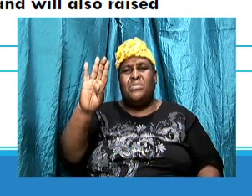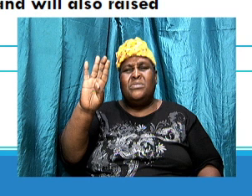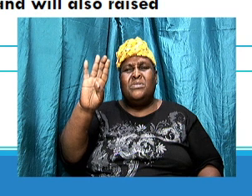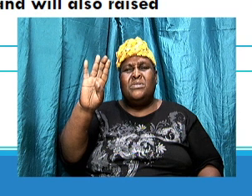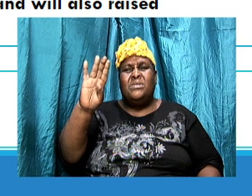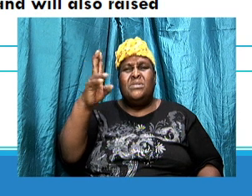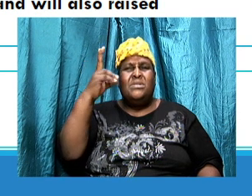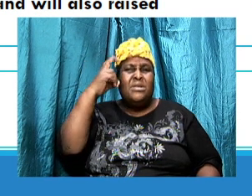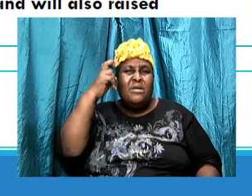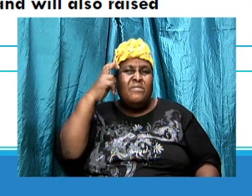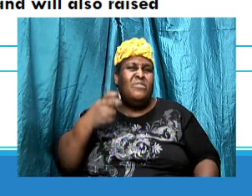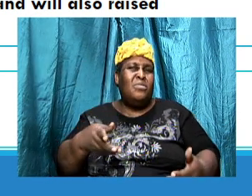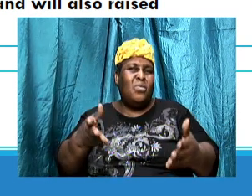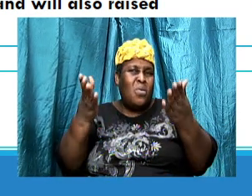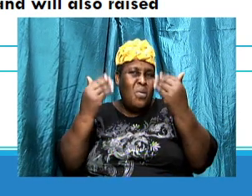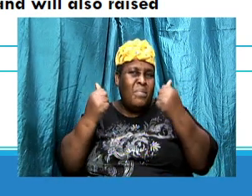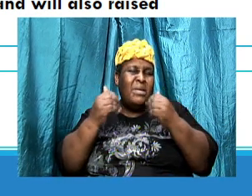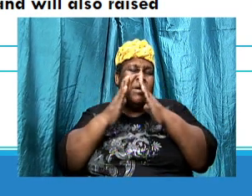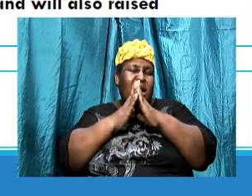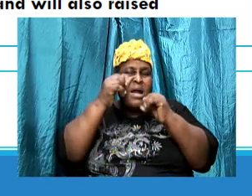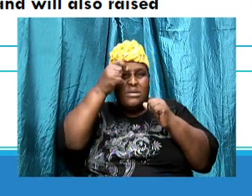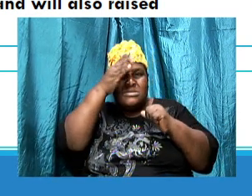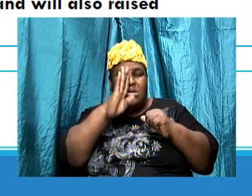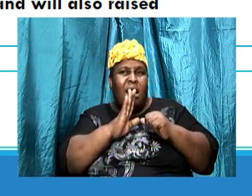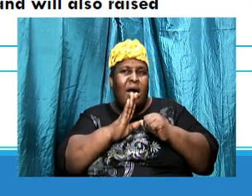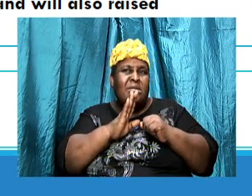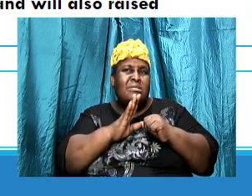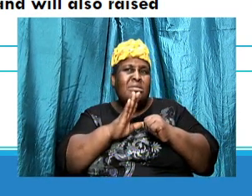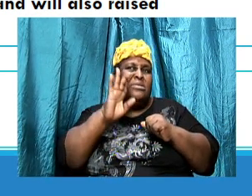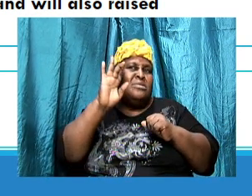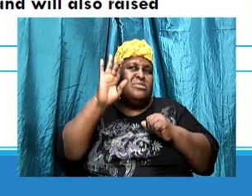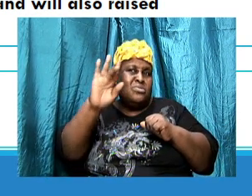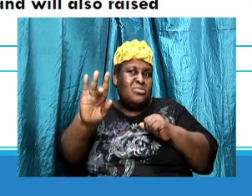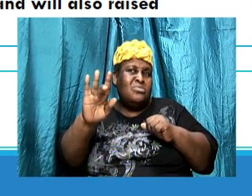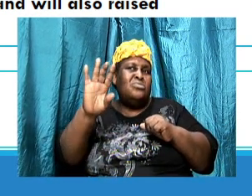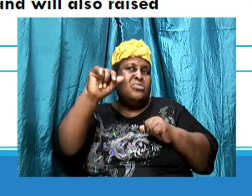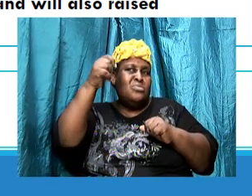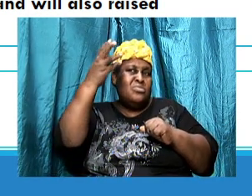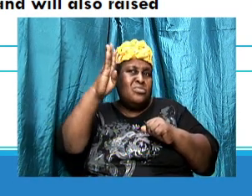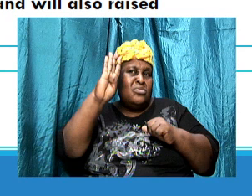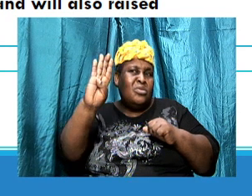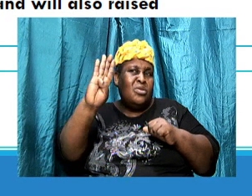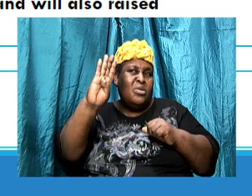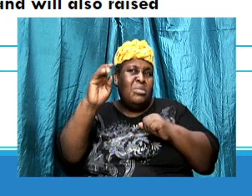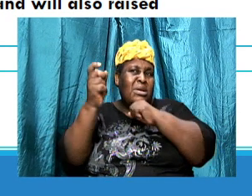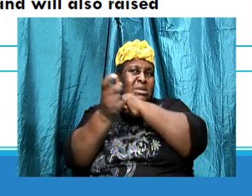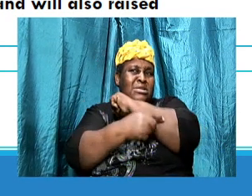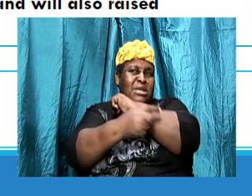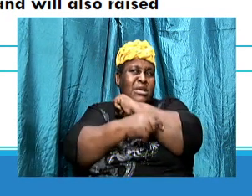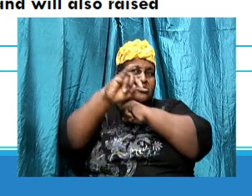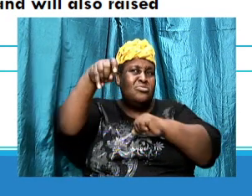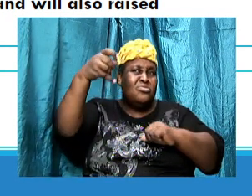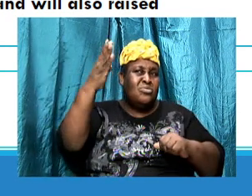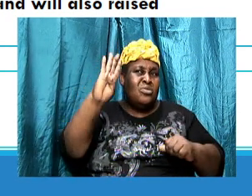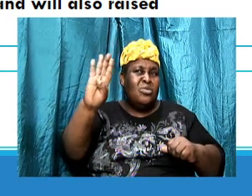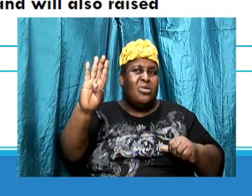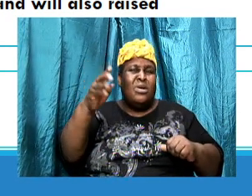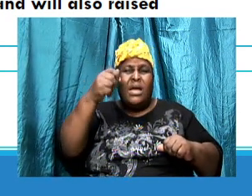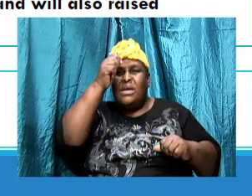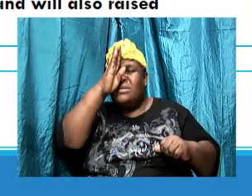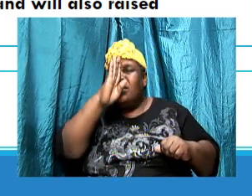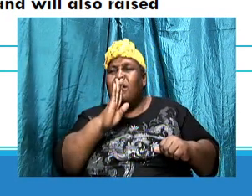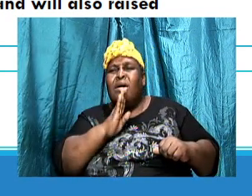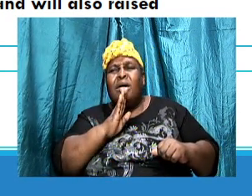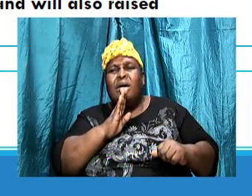Job, the devil came and asked God if he, you know, to touch Job, to tempt Job. And God literally, as it